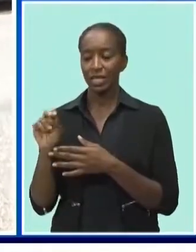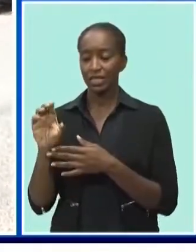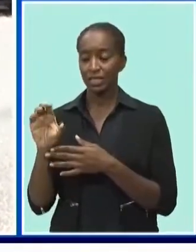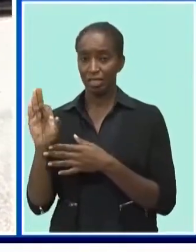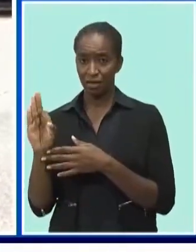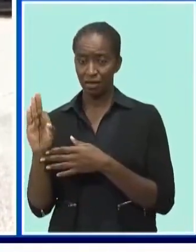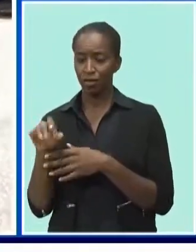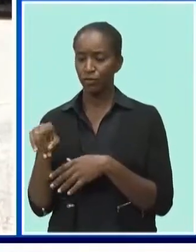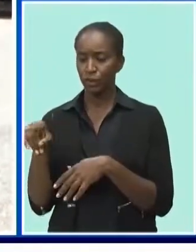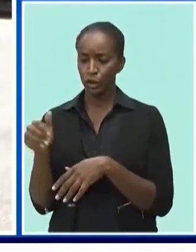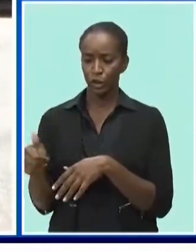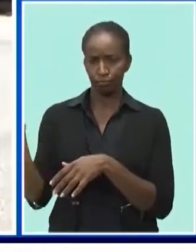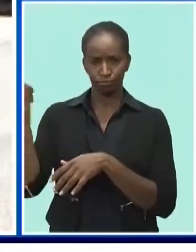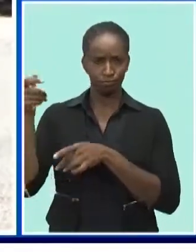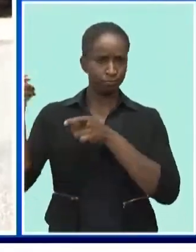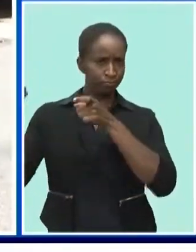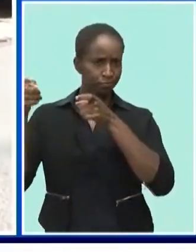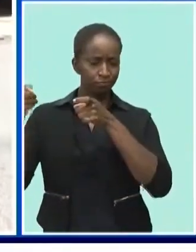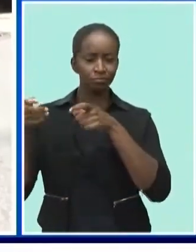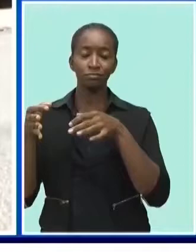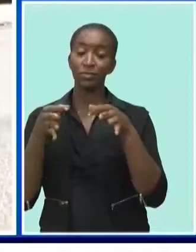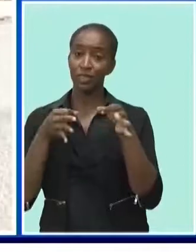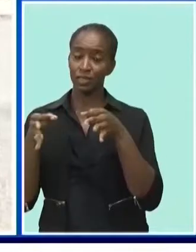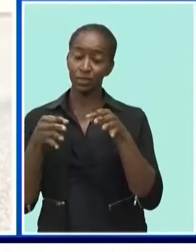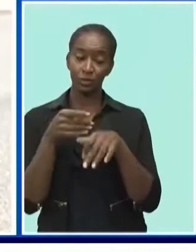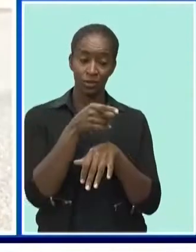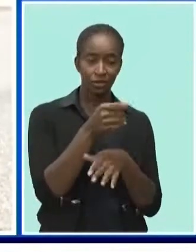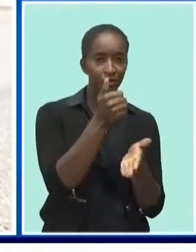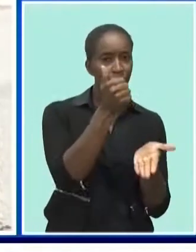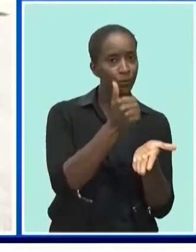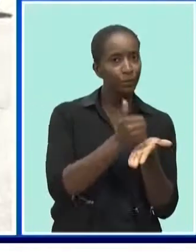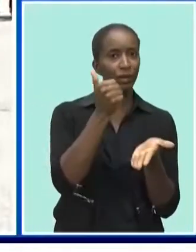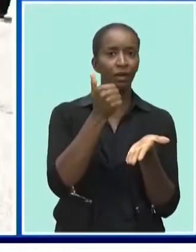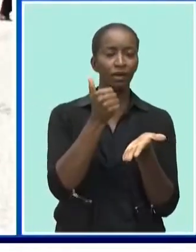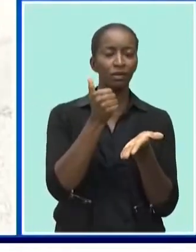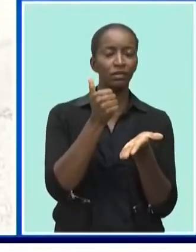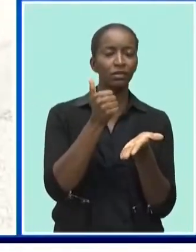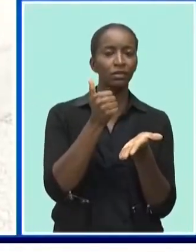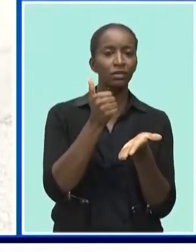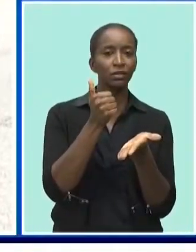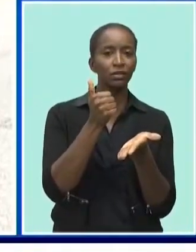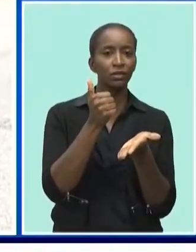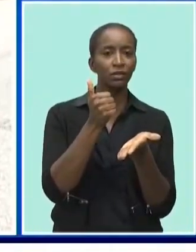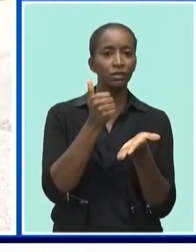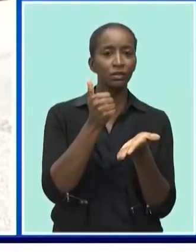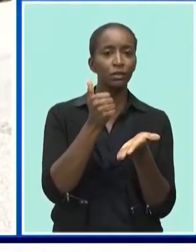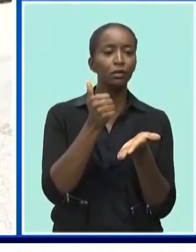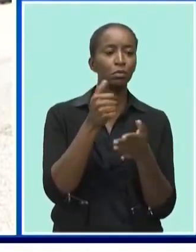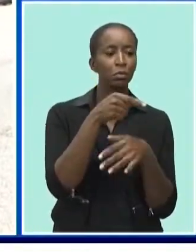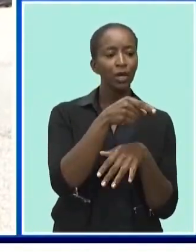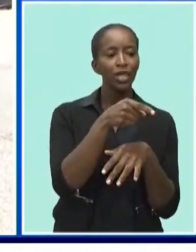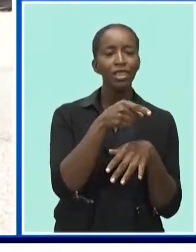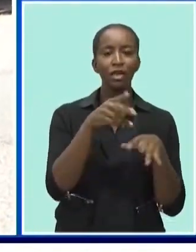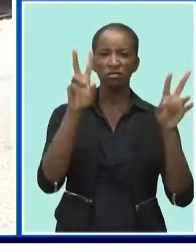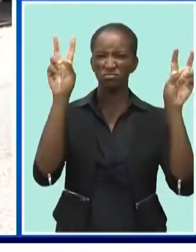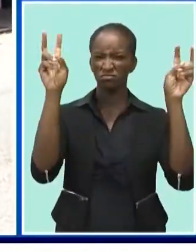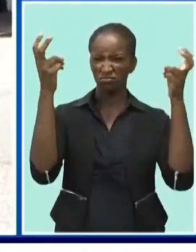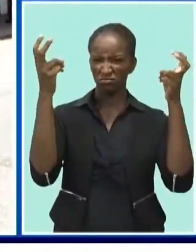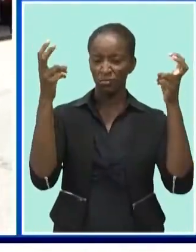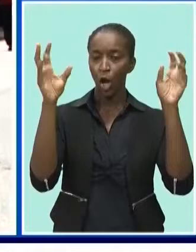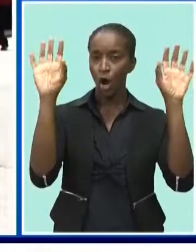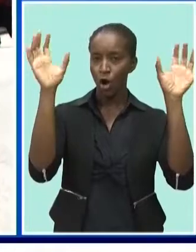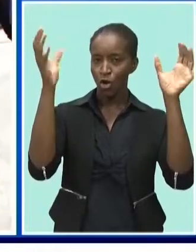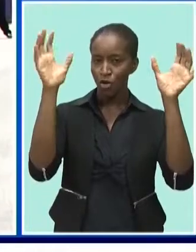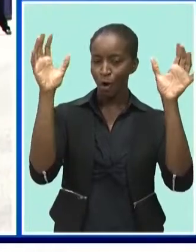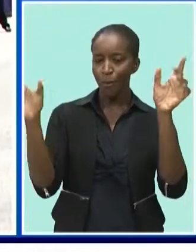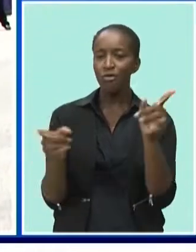Carol Roberts-Reefer says First Citizens Bank perfectly demonstrates what it means to be crop over correct. It means